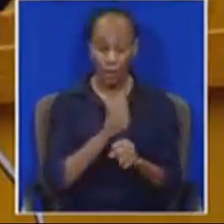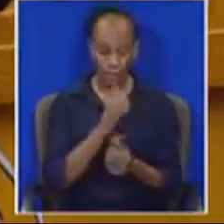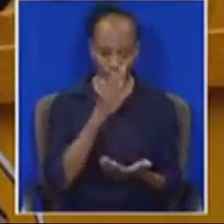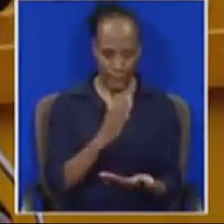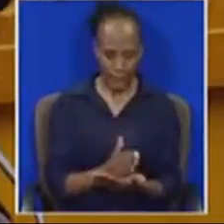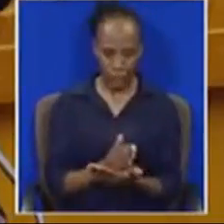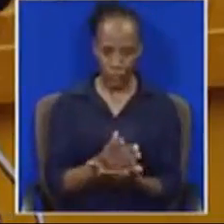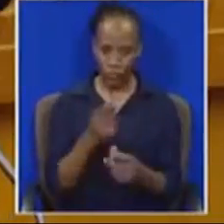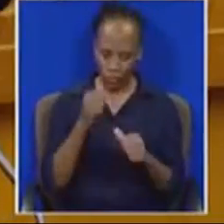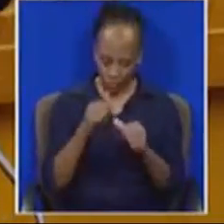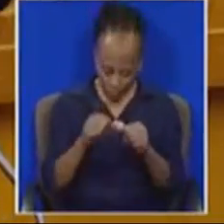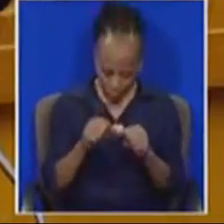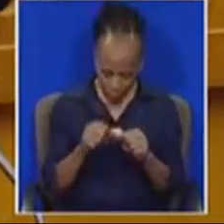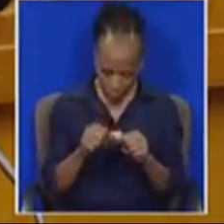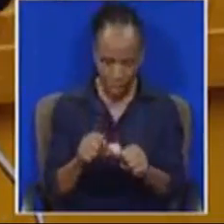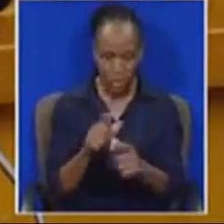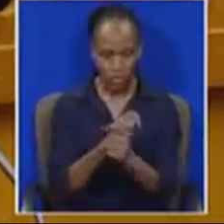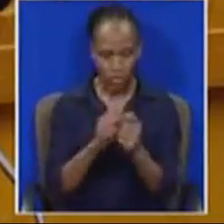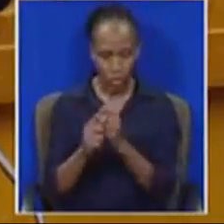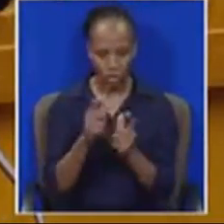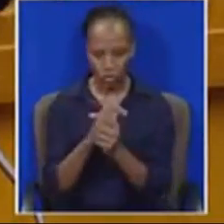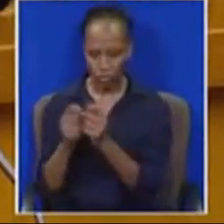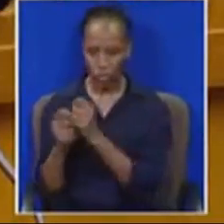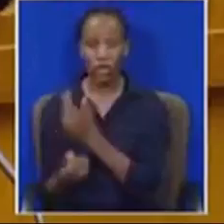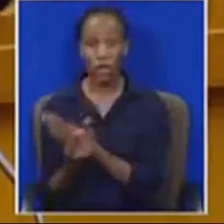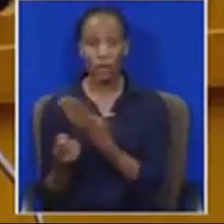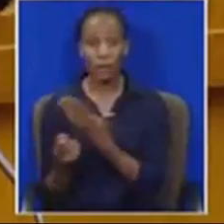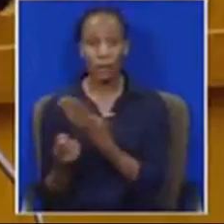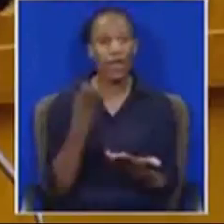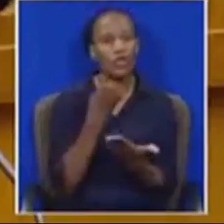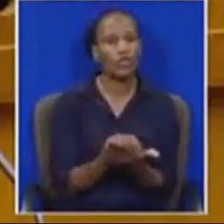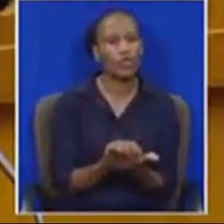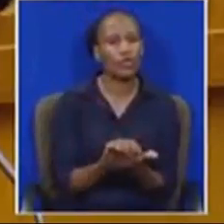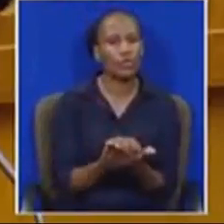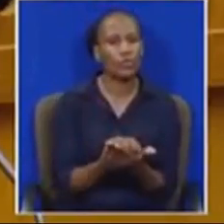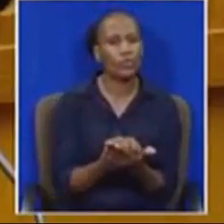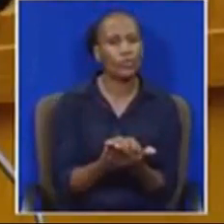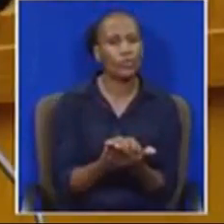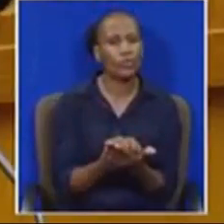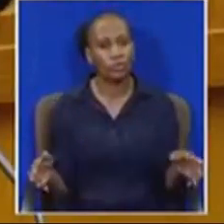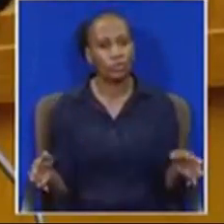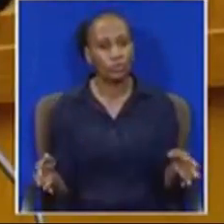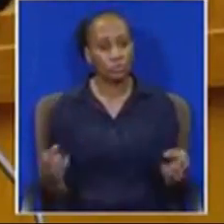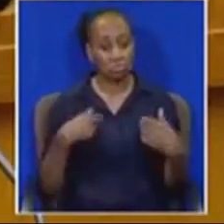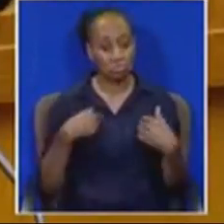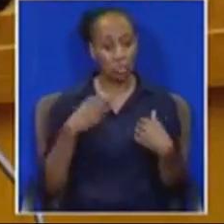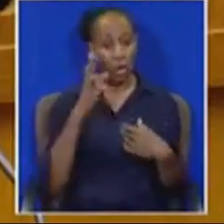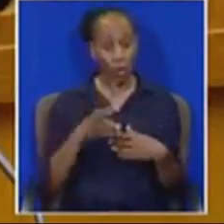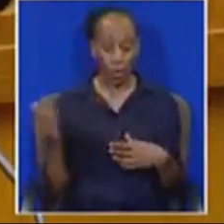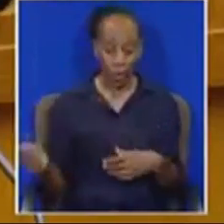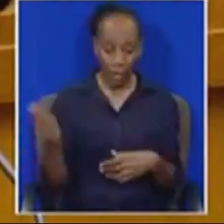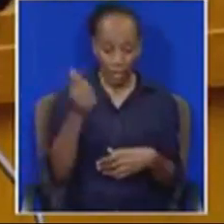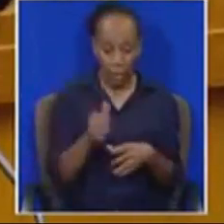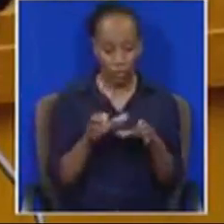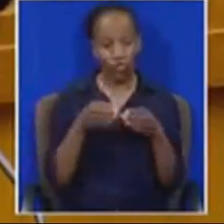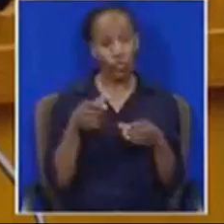continuously changing economic circumstances, I will be appointing a Presidential